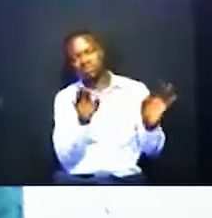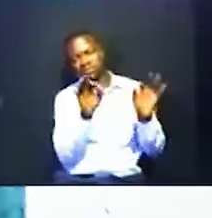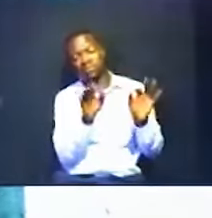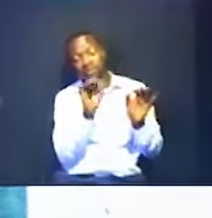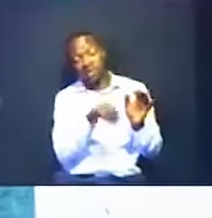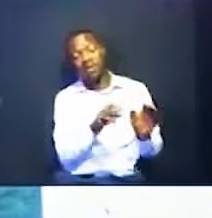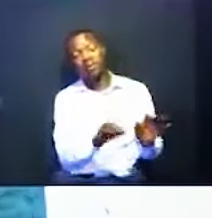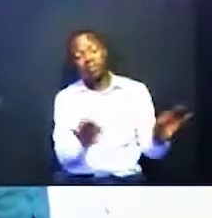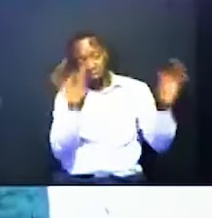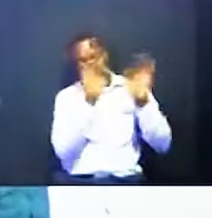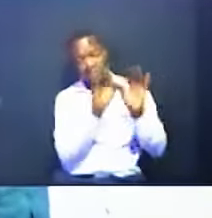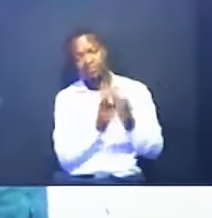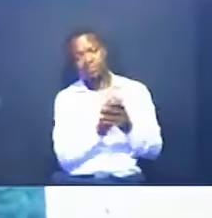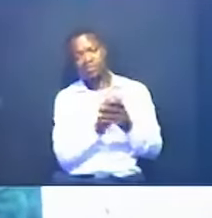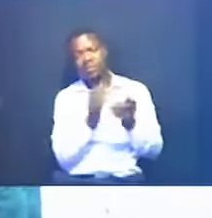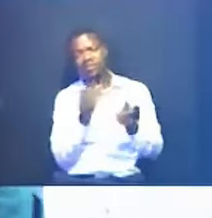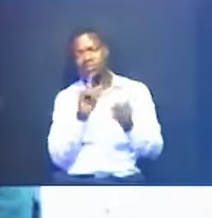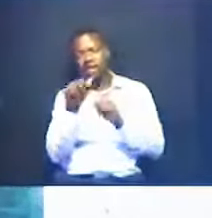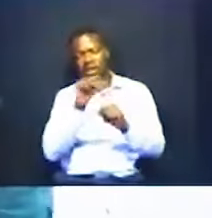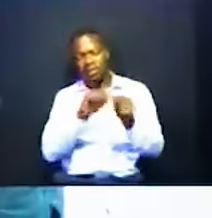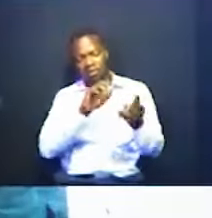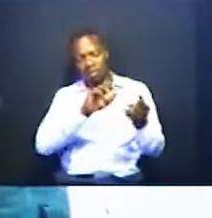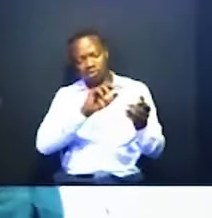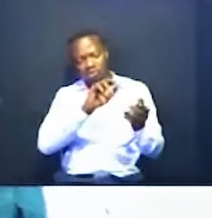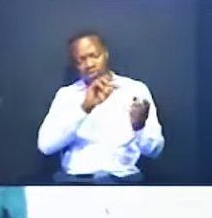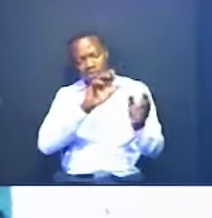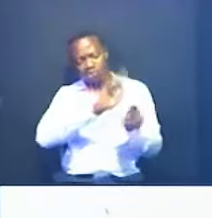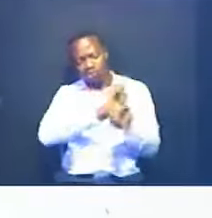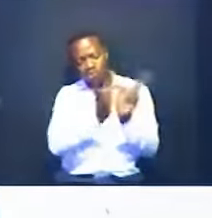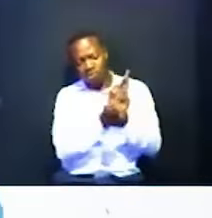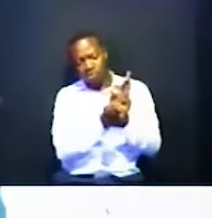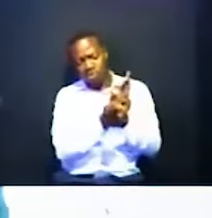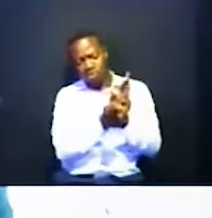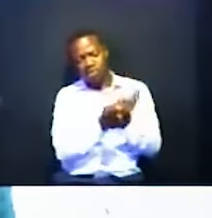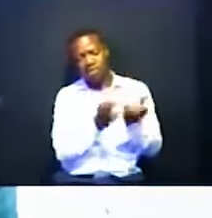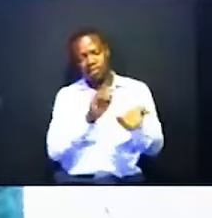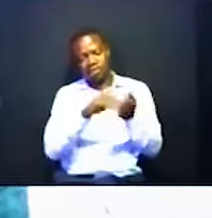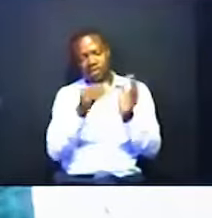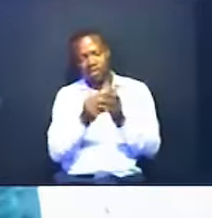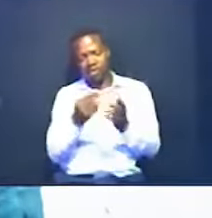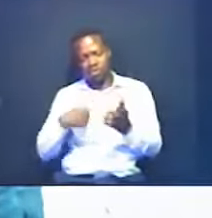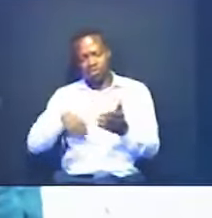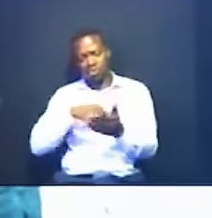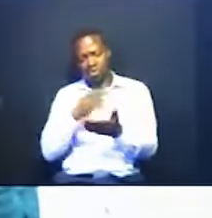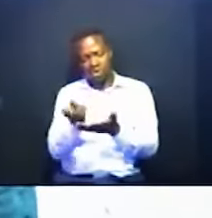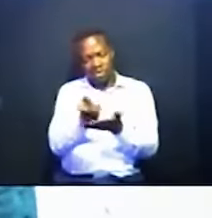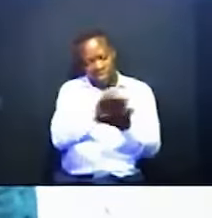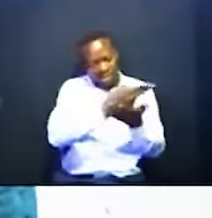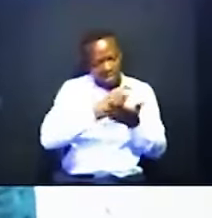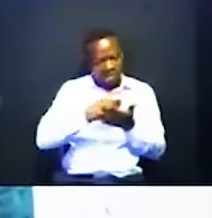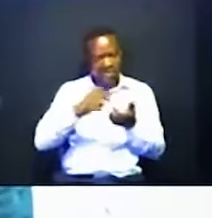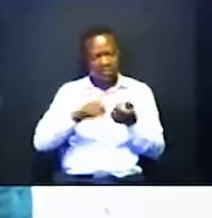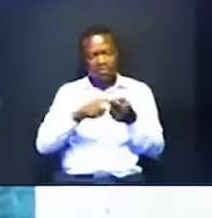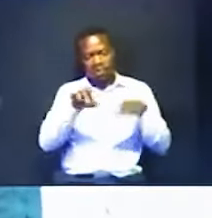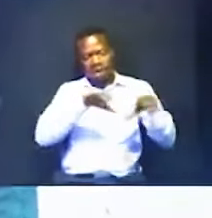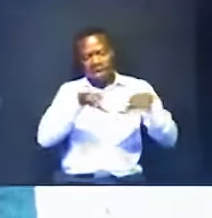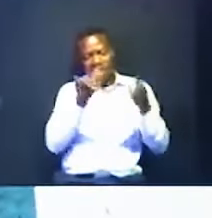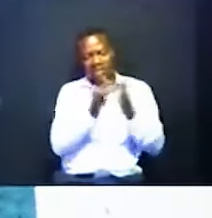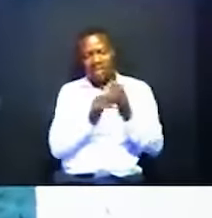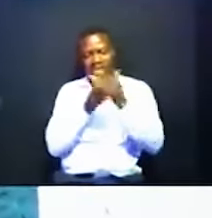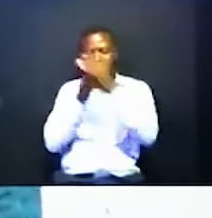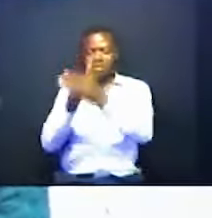are talking about repentance as witnesses, we are talking about turning away from us that leads to death.